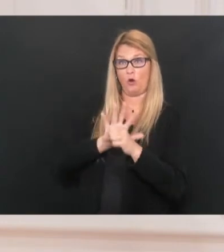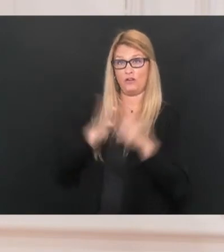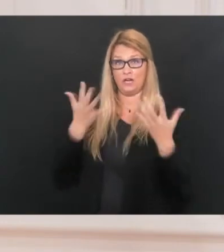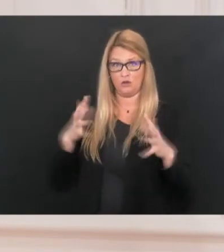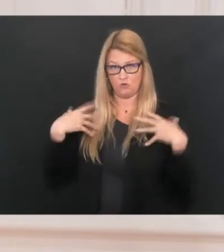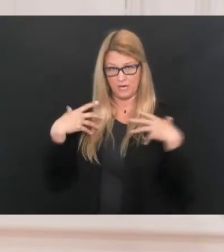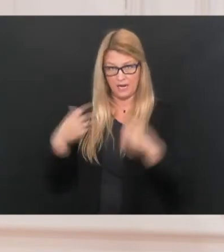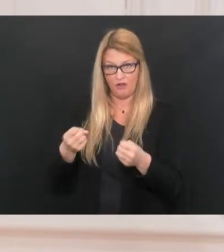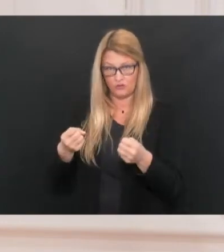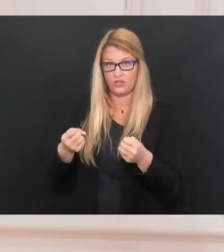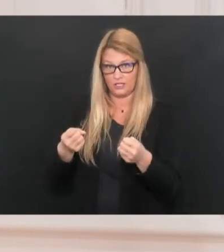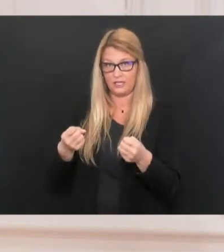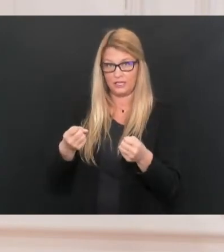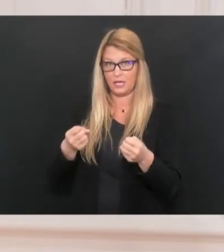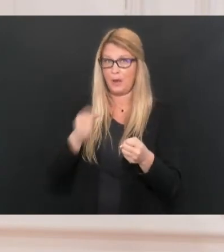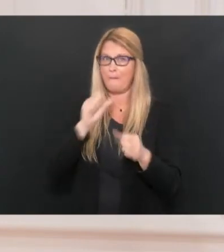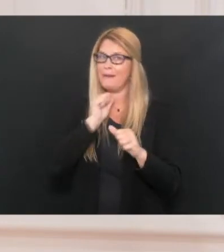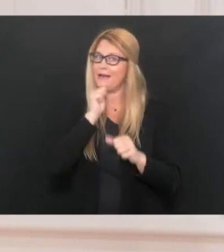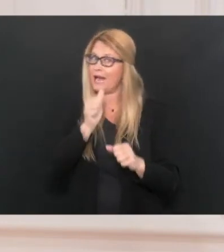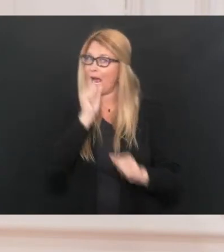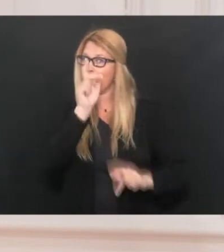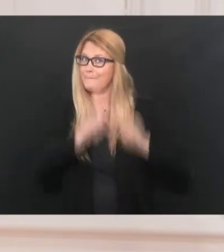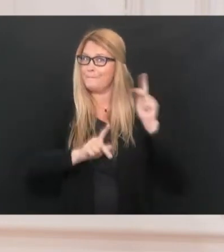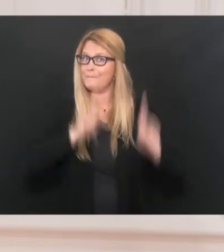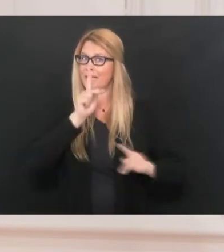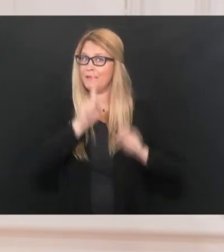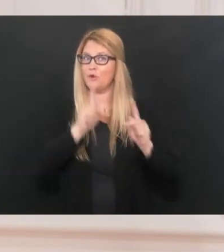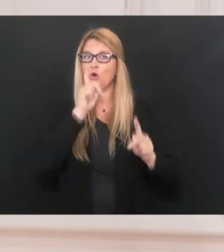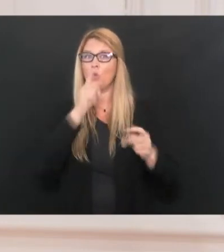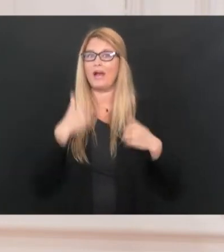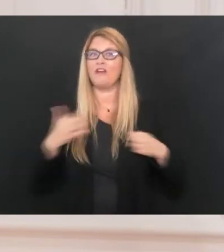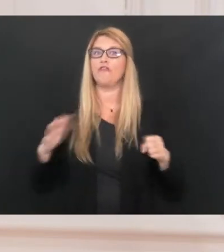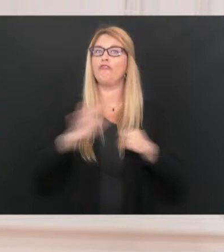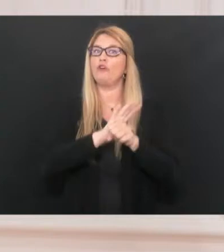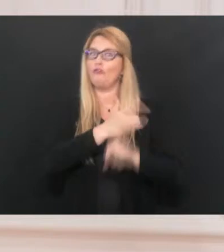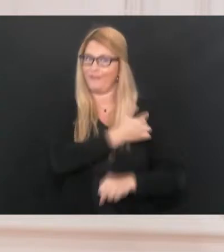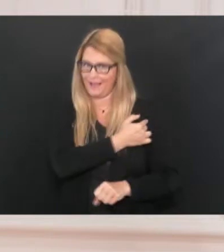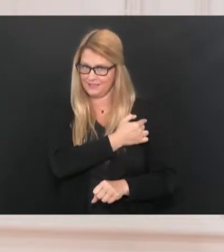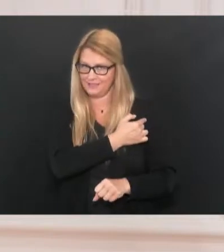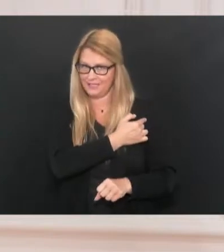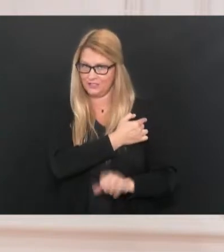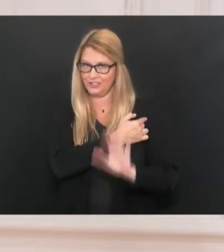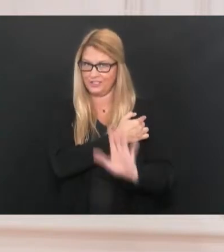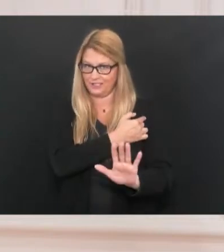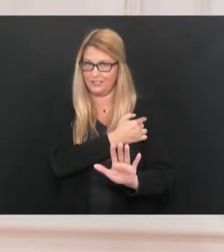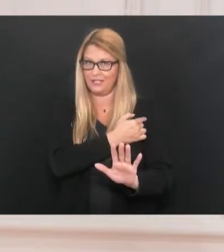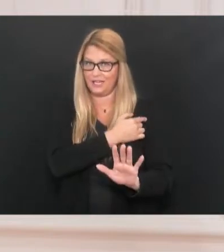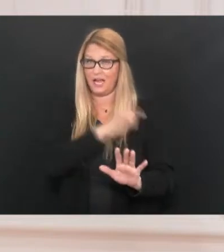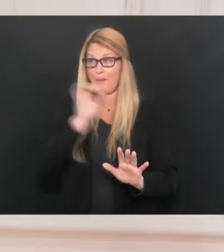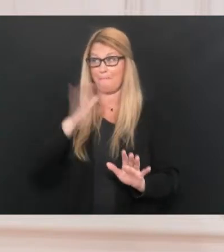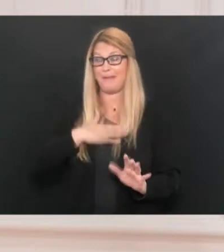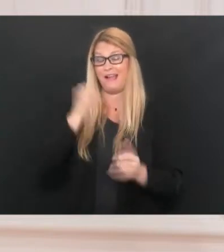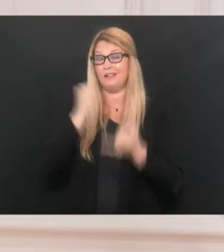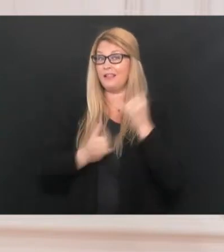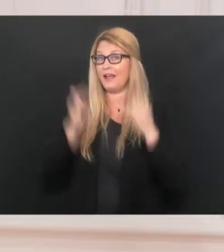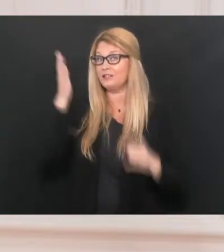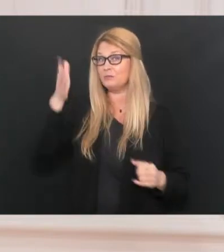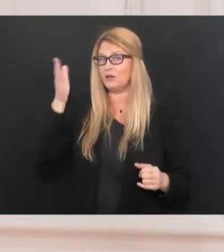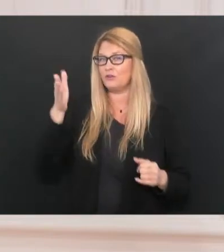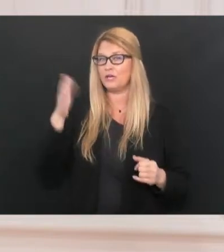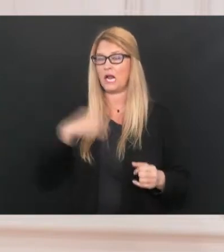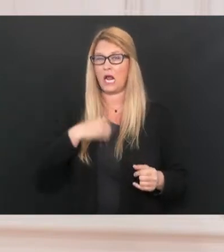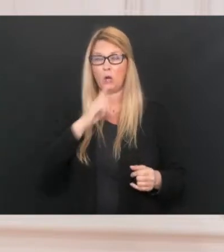and recovered, but not for people that have been fully vaccinated. And as I said last press brief, I think it's stunning